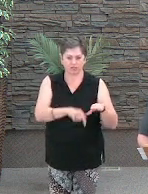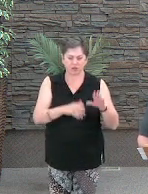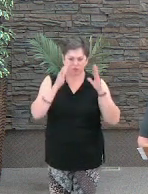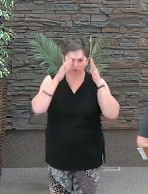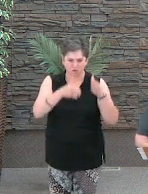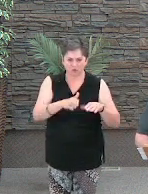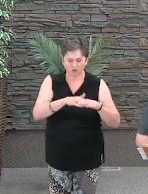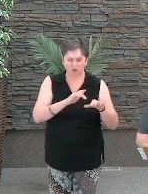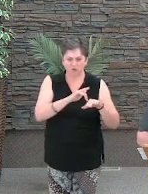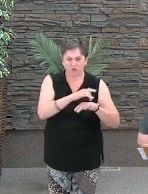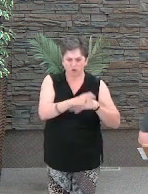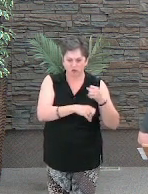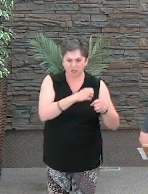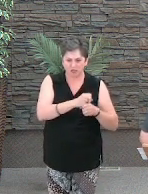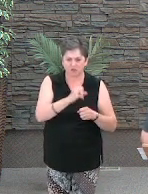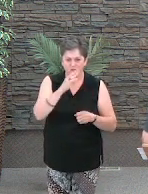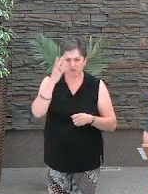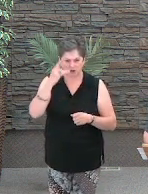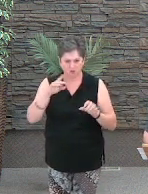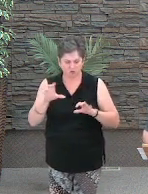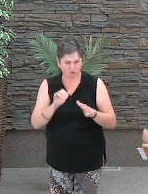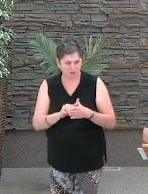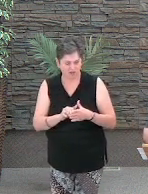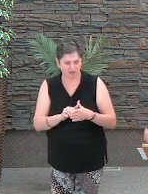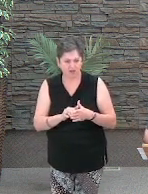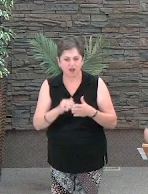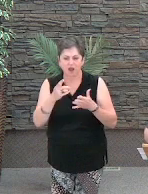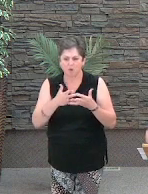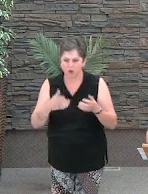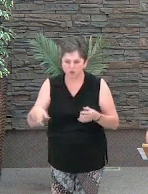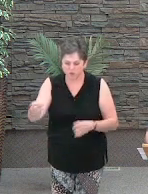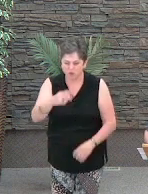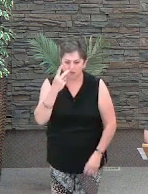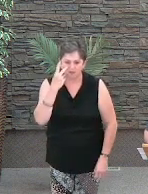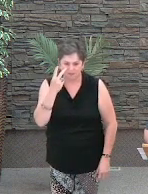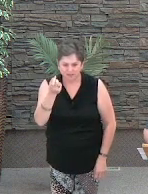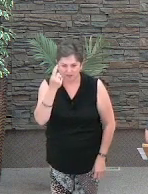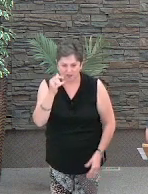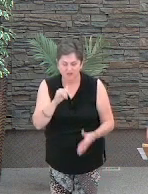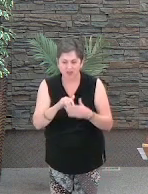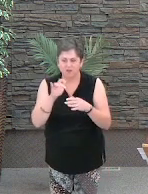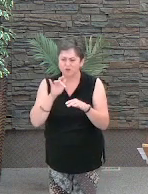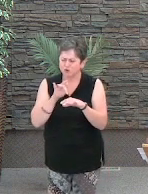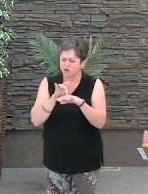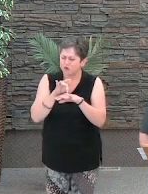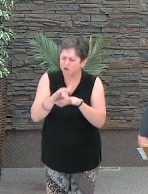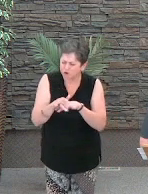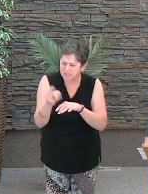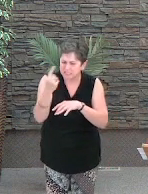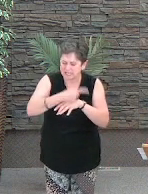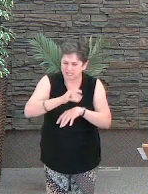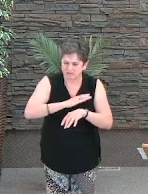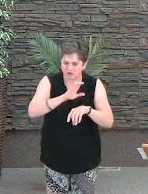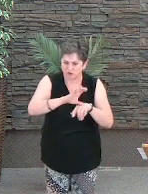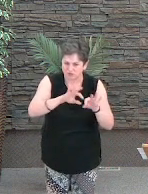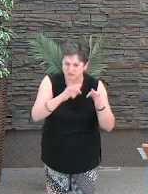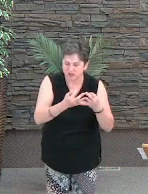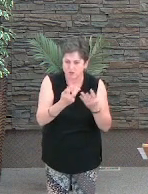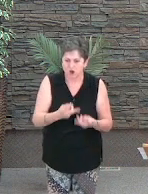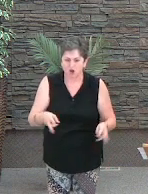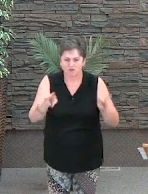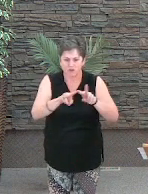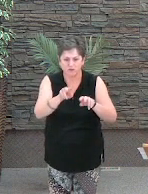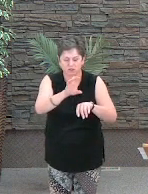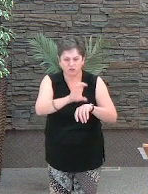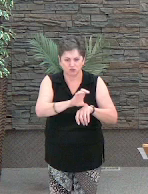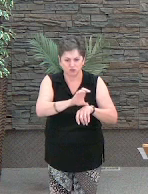focus on these early years. And the reason I wanted to do that is what I want you to see is that the very earliest days of our church, our values as a